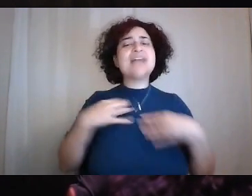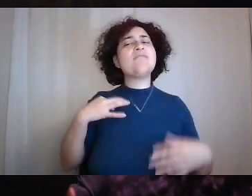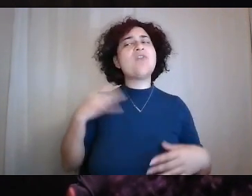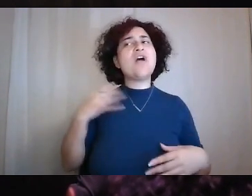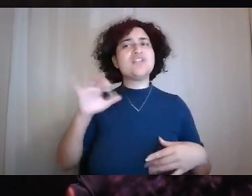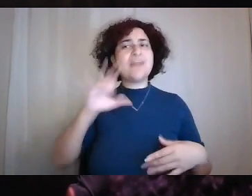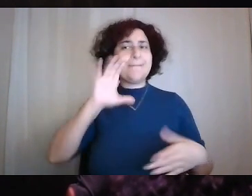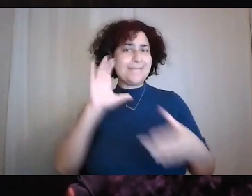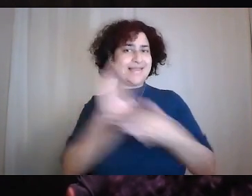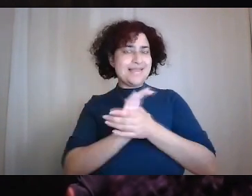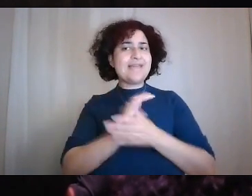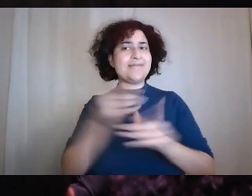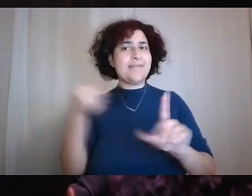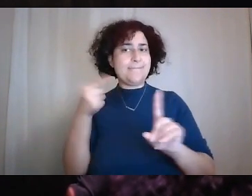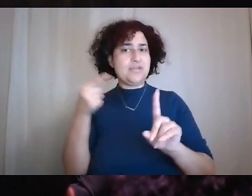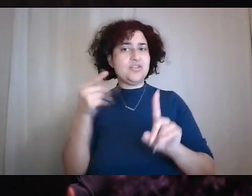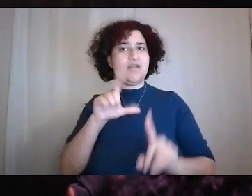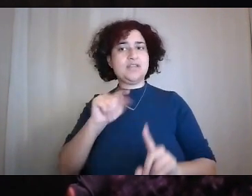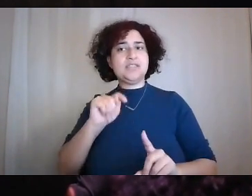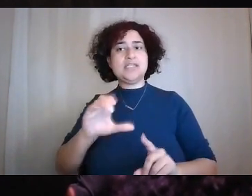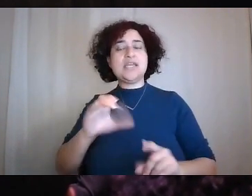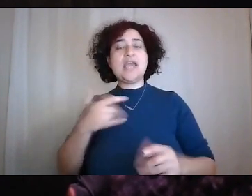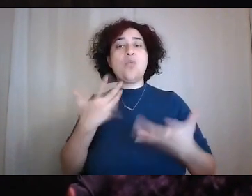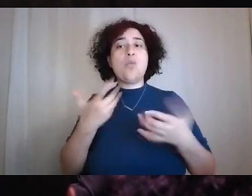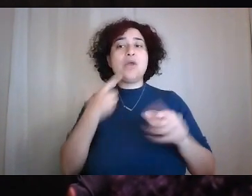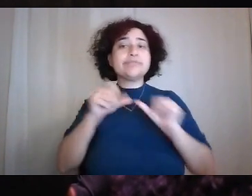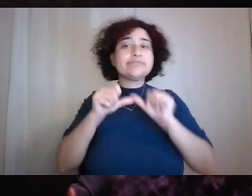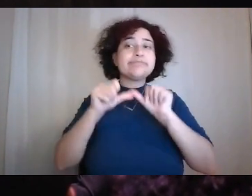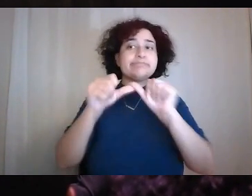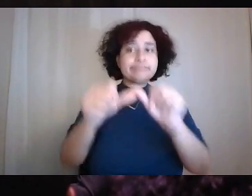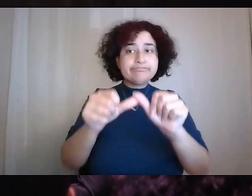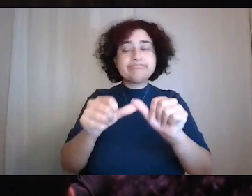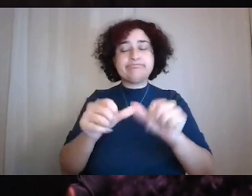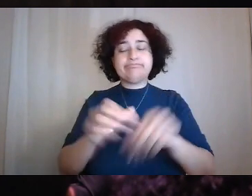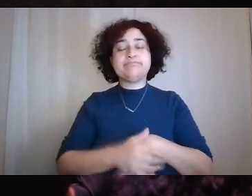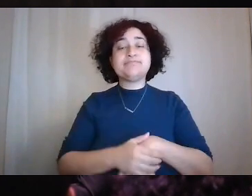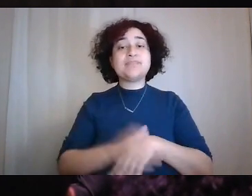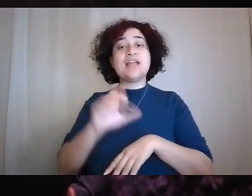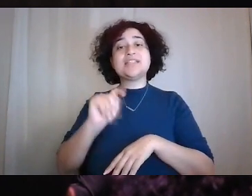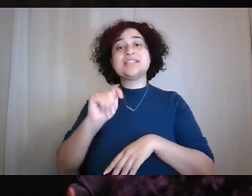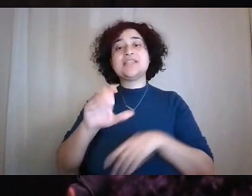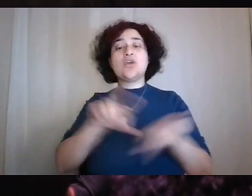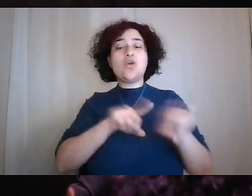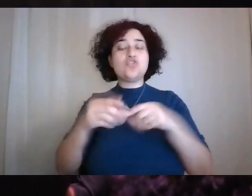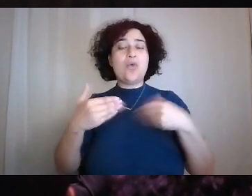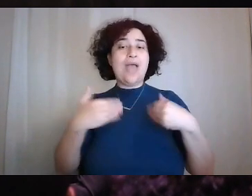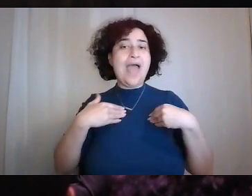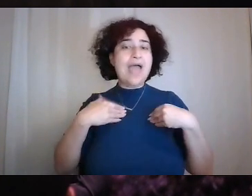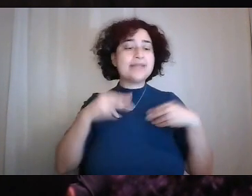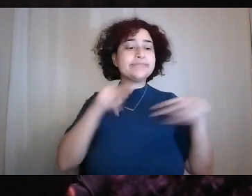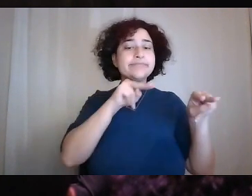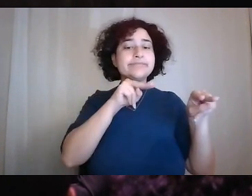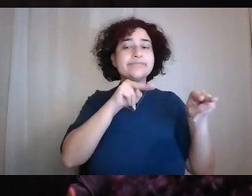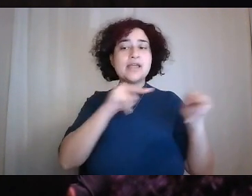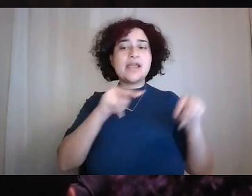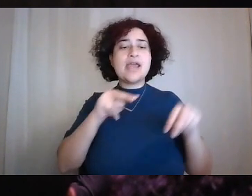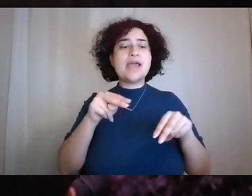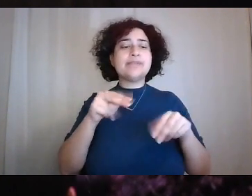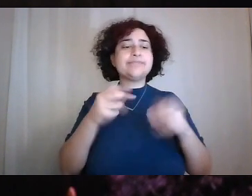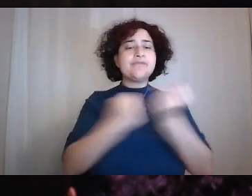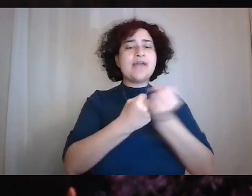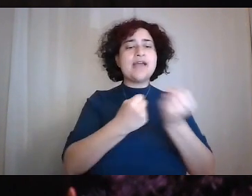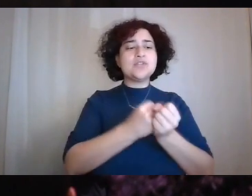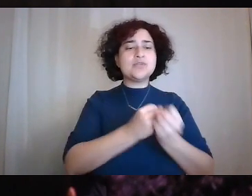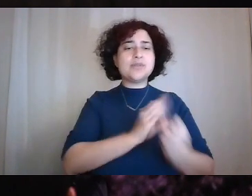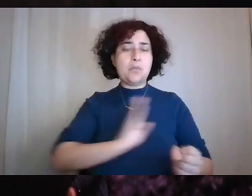help continue to push it forward. The LTC also has an advisory committee made of 48 members, and the